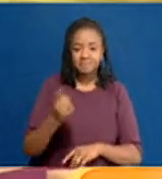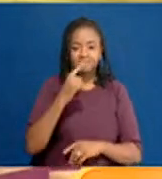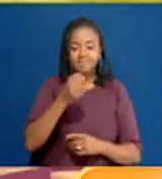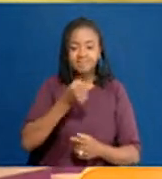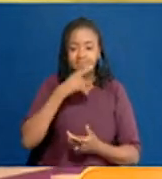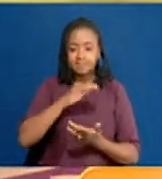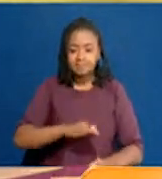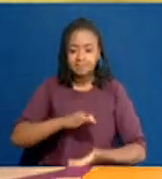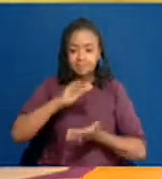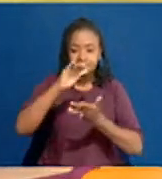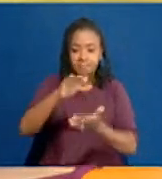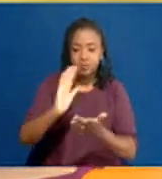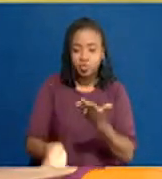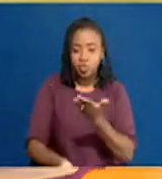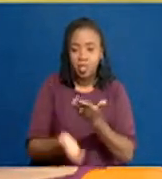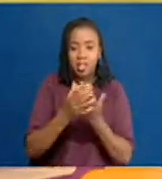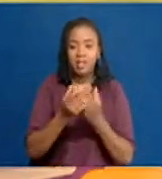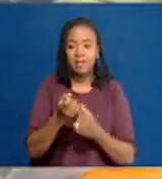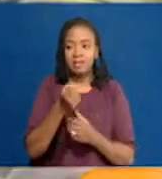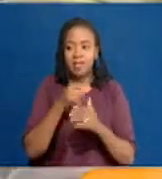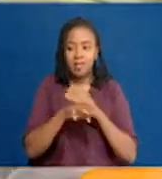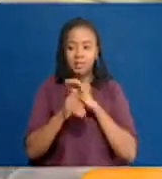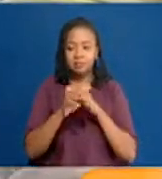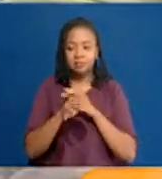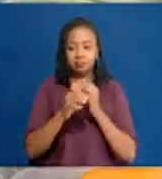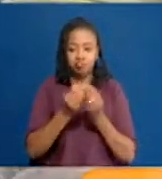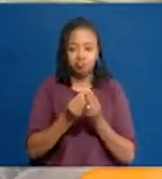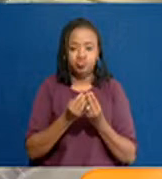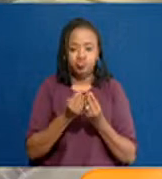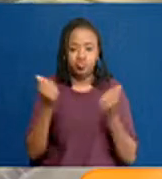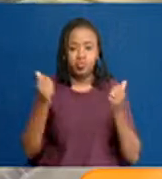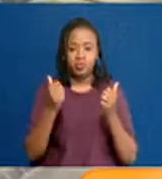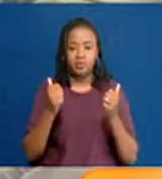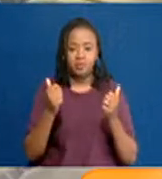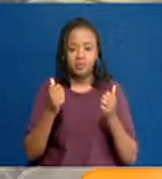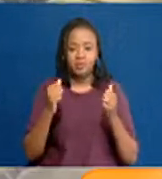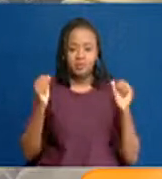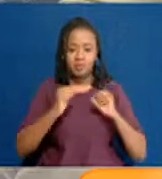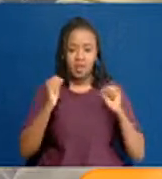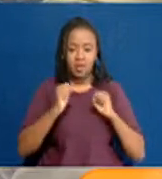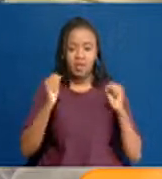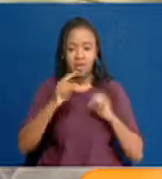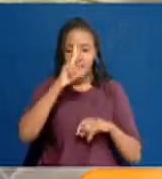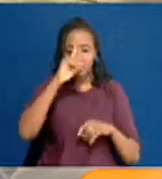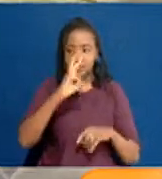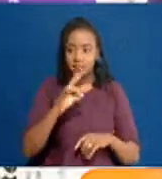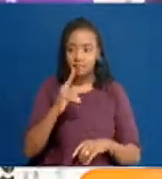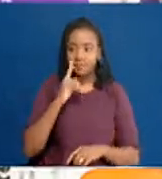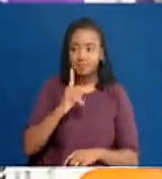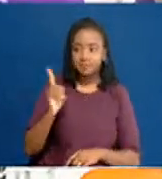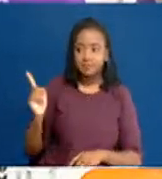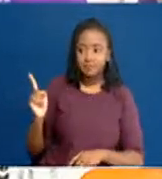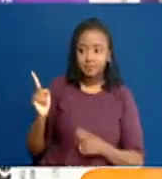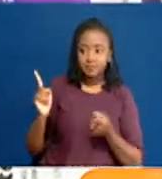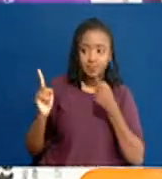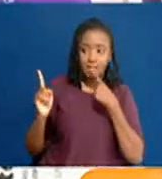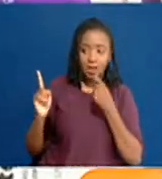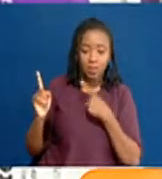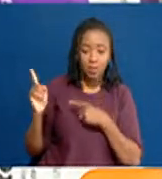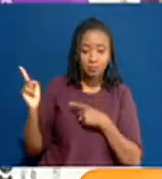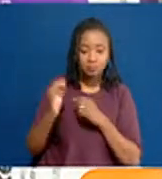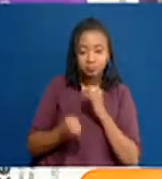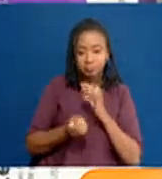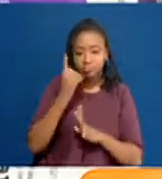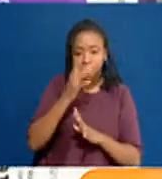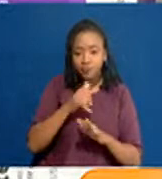drug to assist in the treatment of severe malaria. Agison, manufactured by Chinese pharmaceutical Fosun